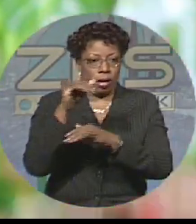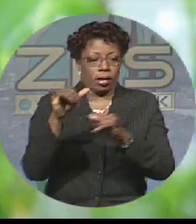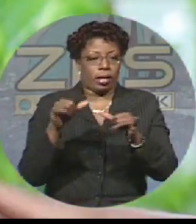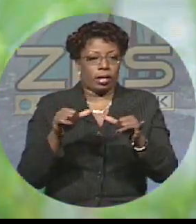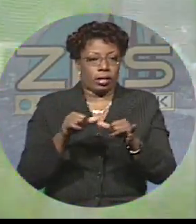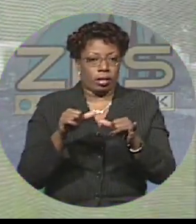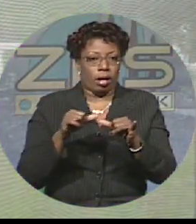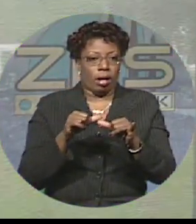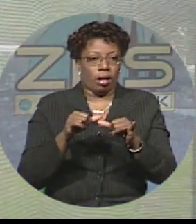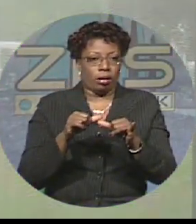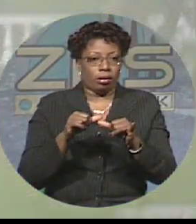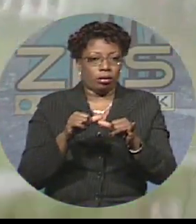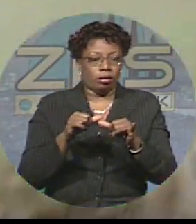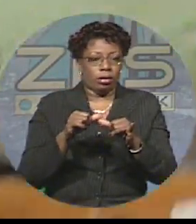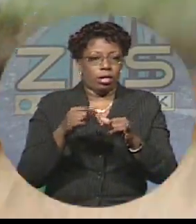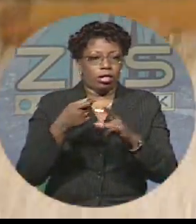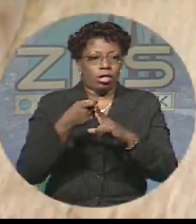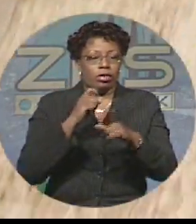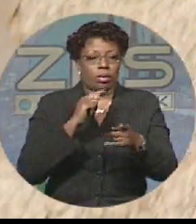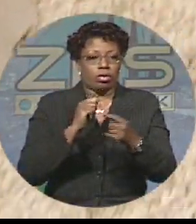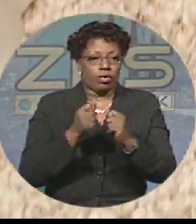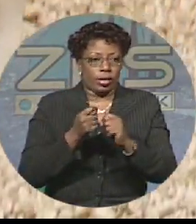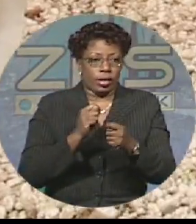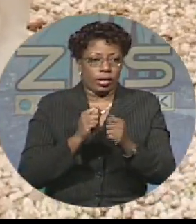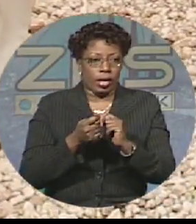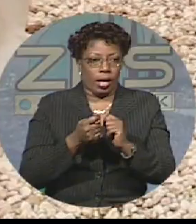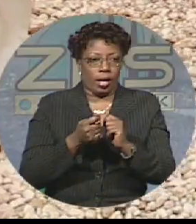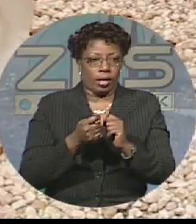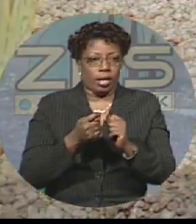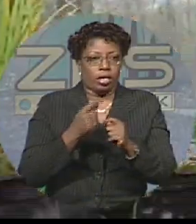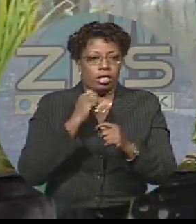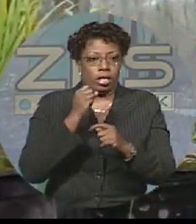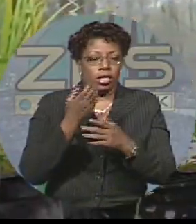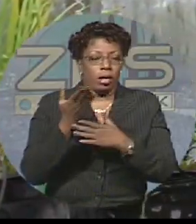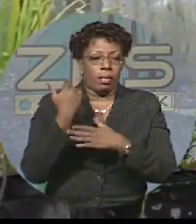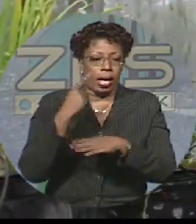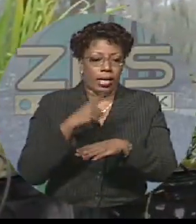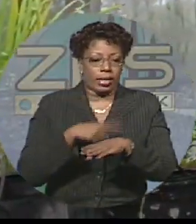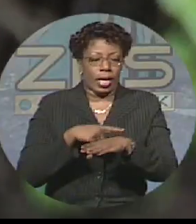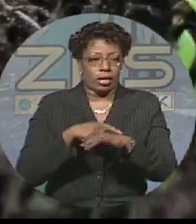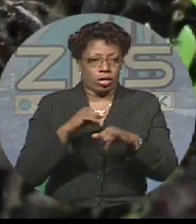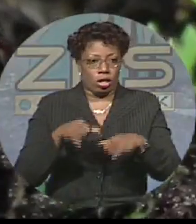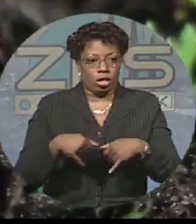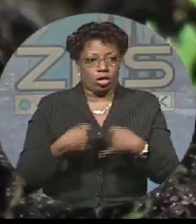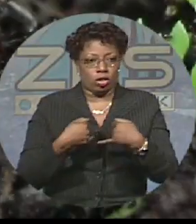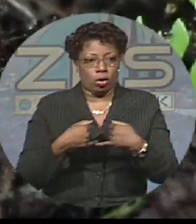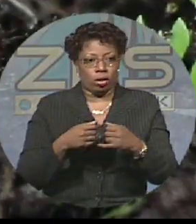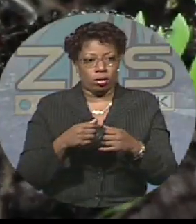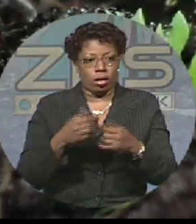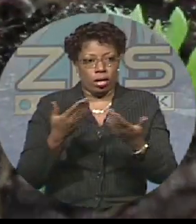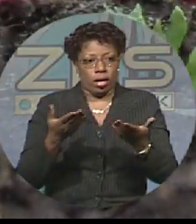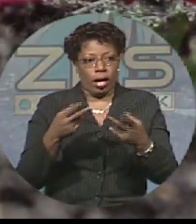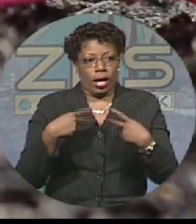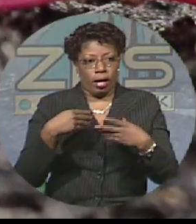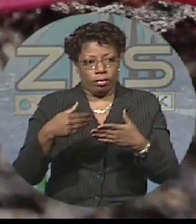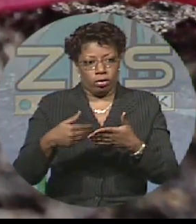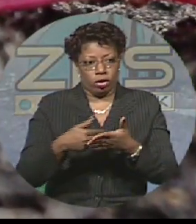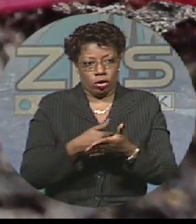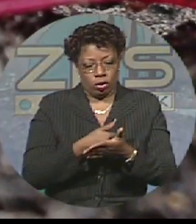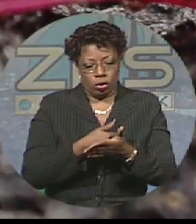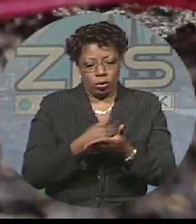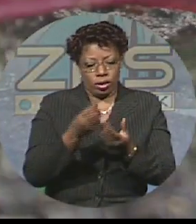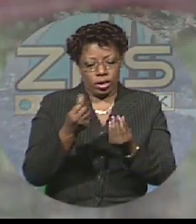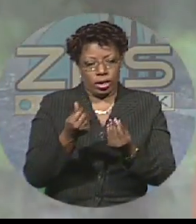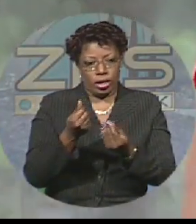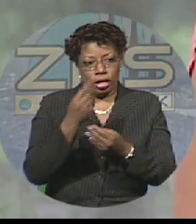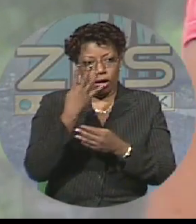heart, took us on a tour of her green space, which she says is a pastime that she enjoys. So as you see, I have new seedlings, about